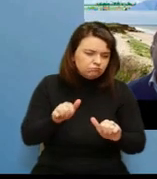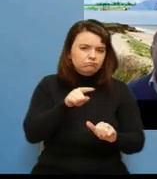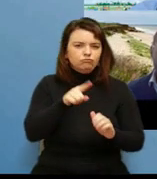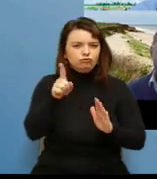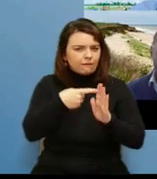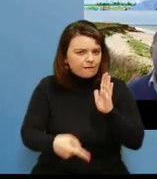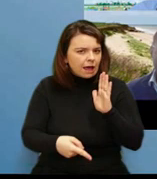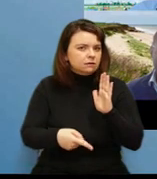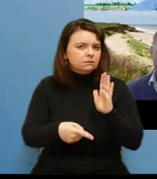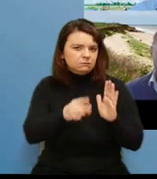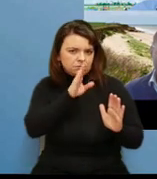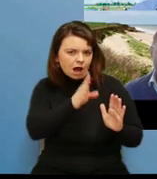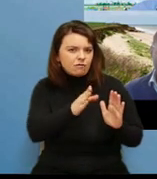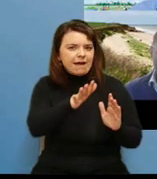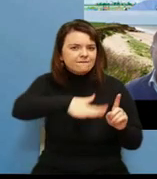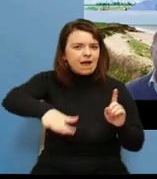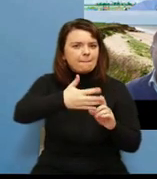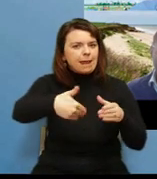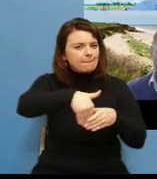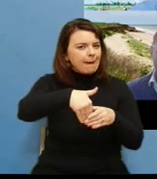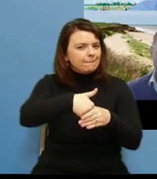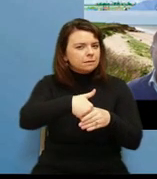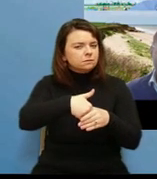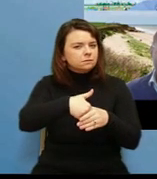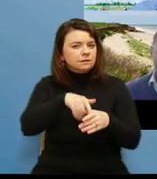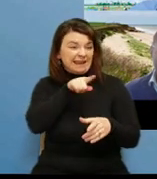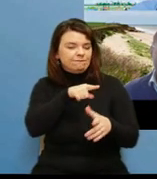reflects direct family members if applicable.